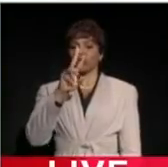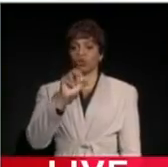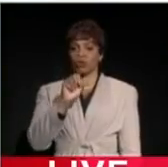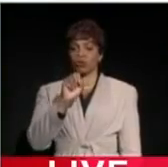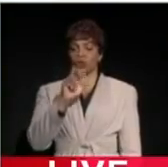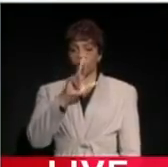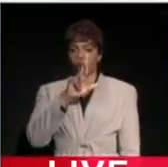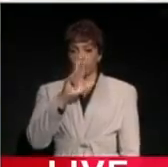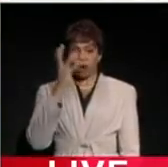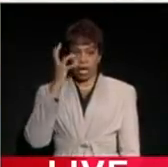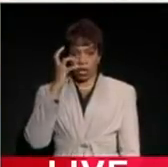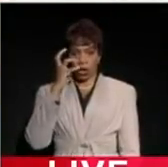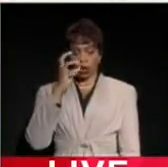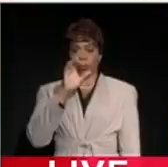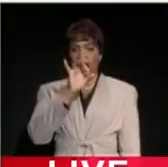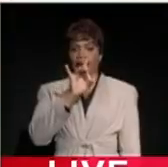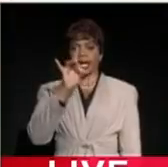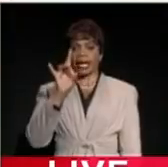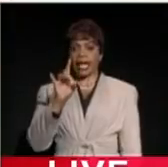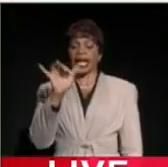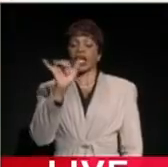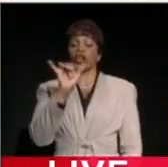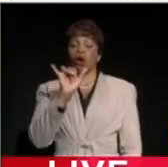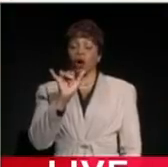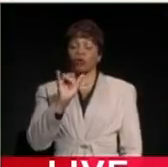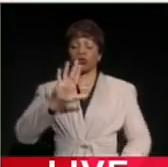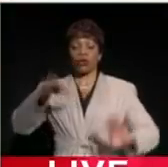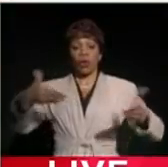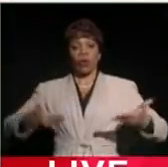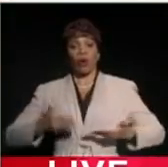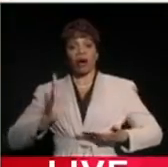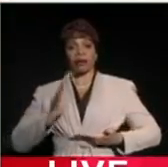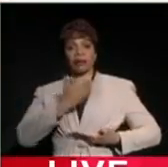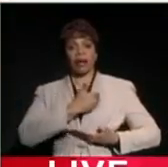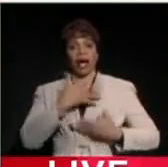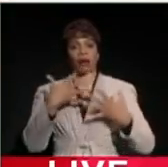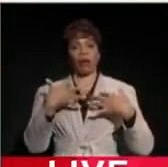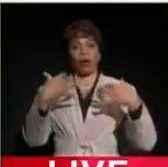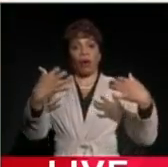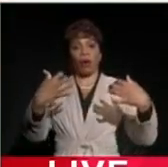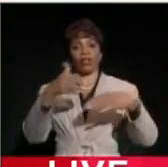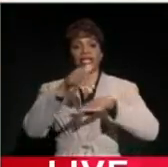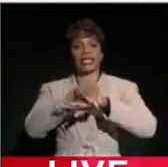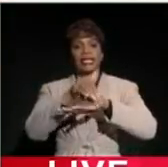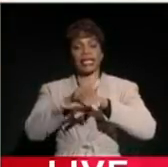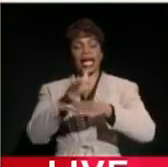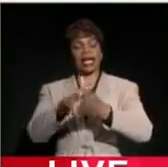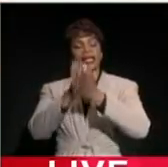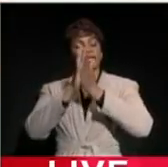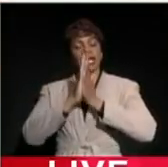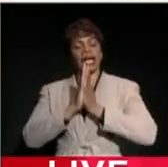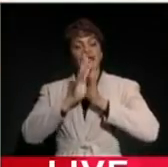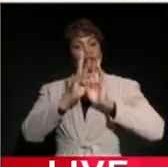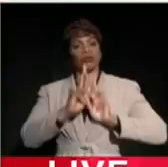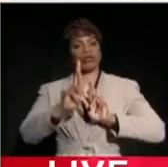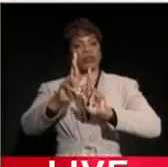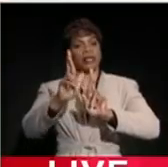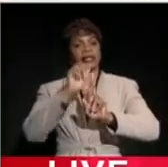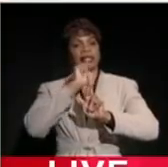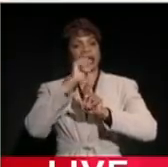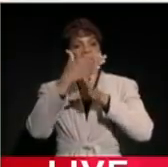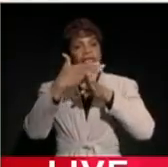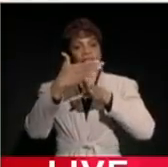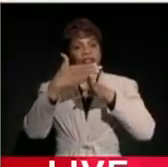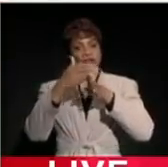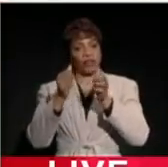We'd also like to welcome our live audience here tonight, and we do ask those in attendance to do remain respectful and not interfere with the